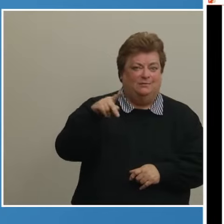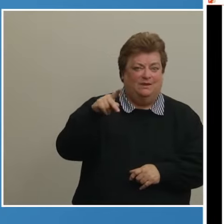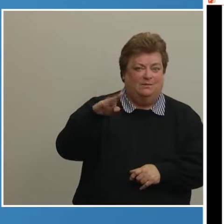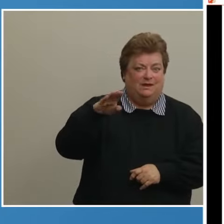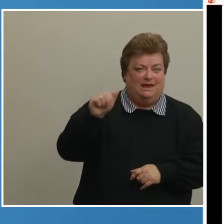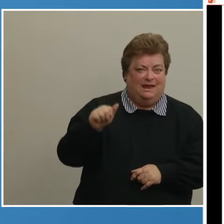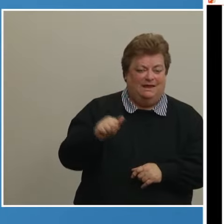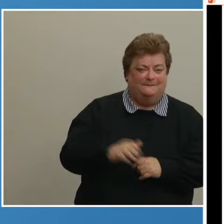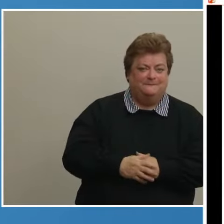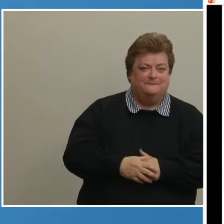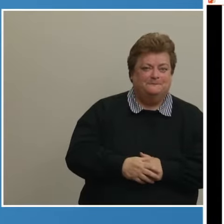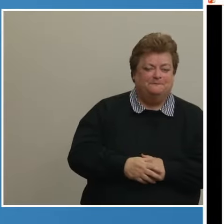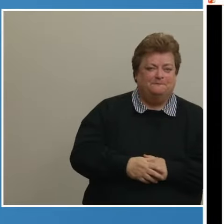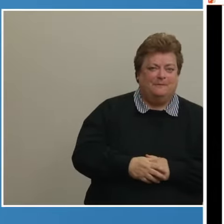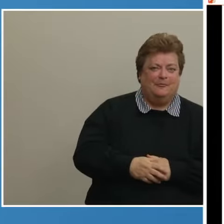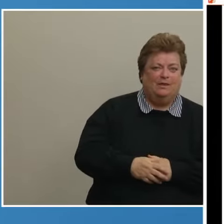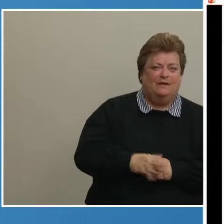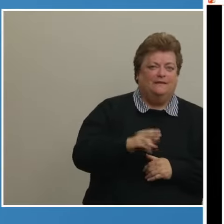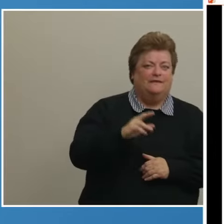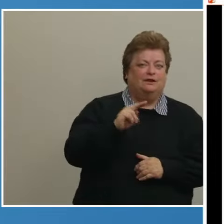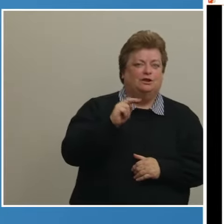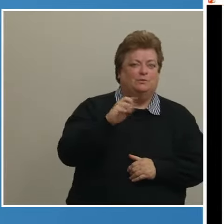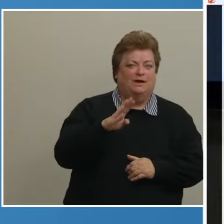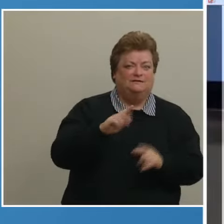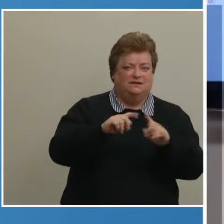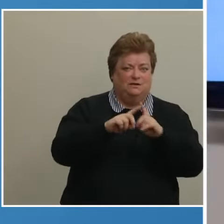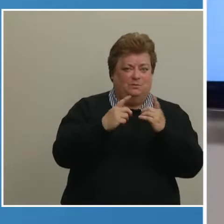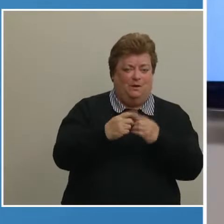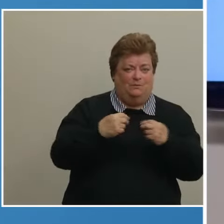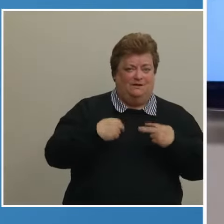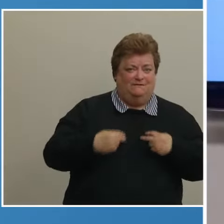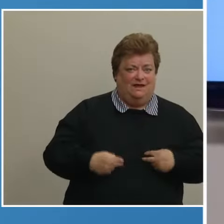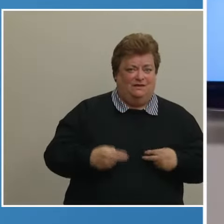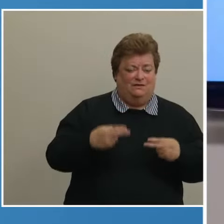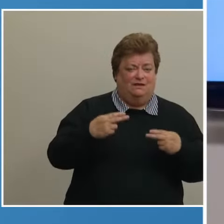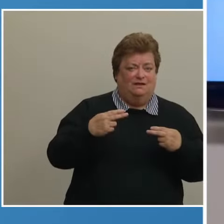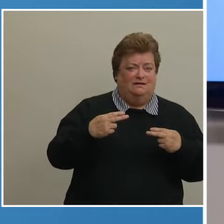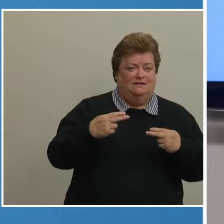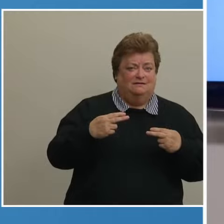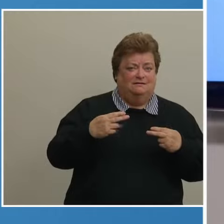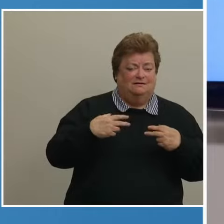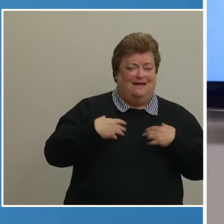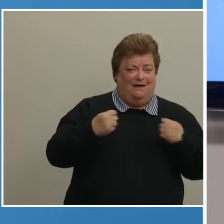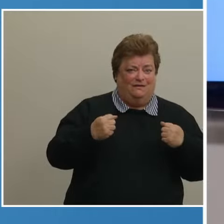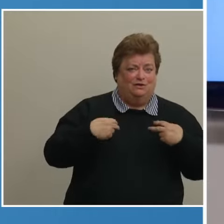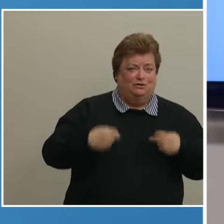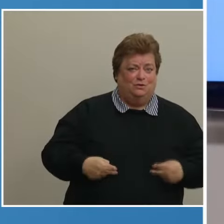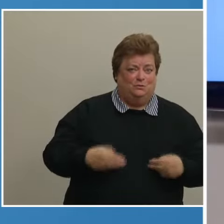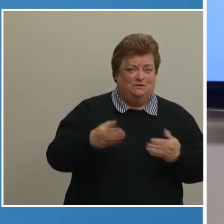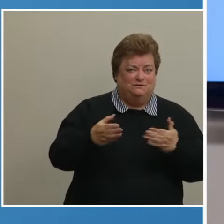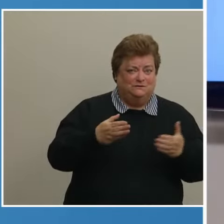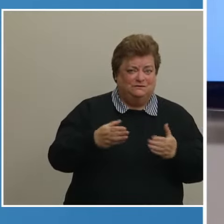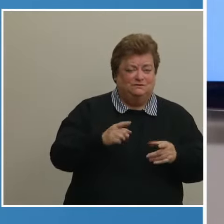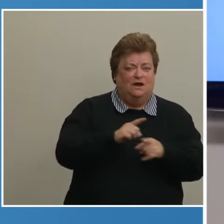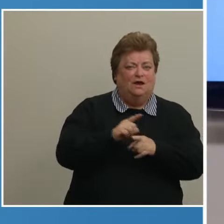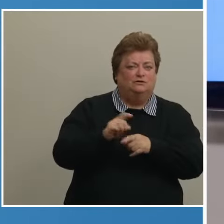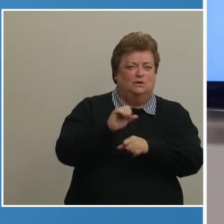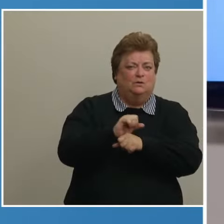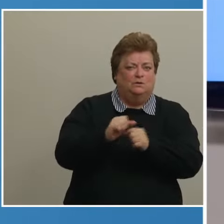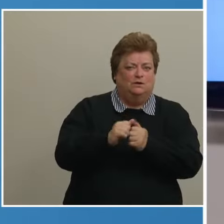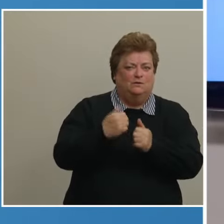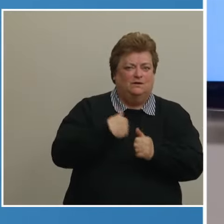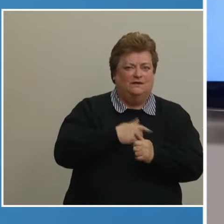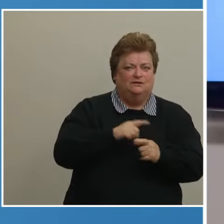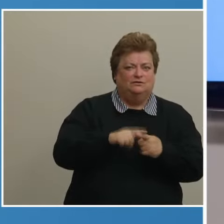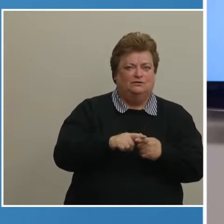Arena. And the Nebraska Department of Health and Human Services is also working with us